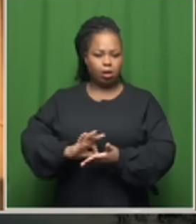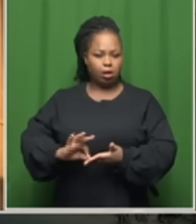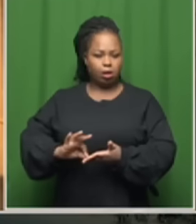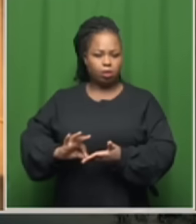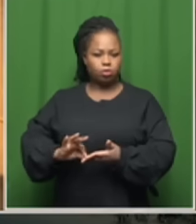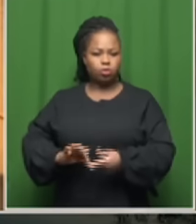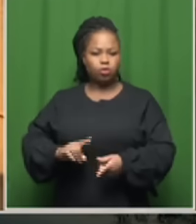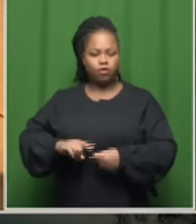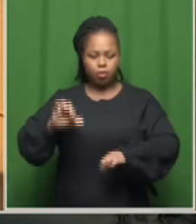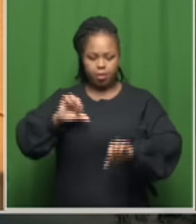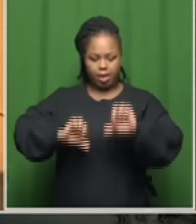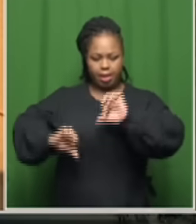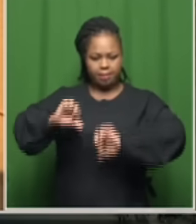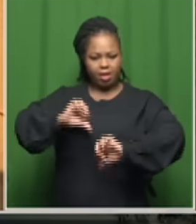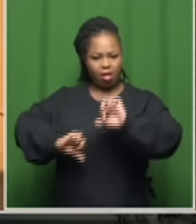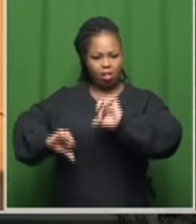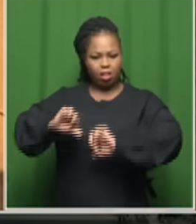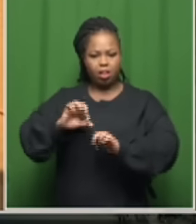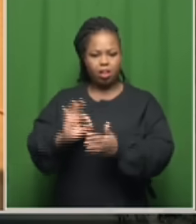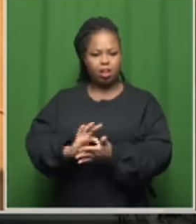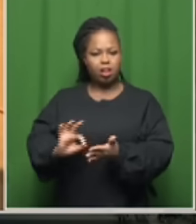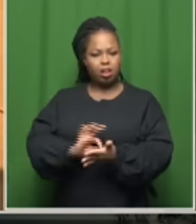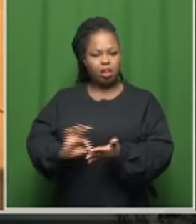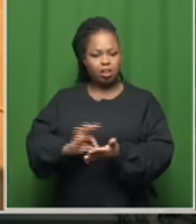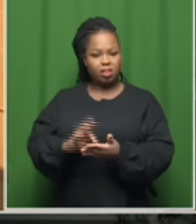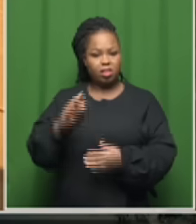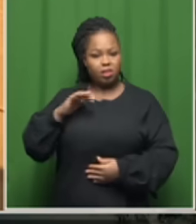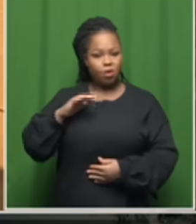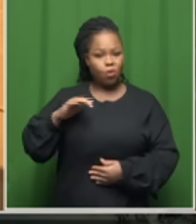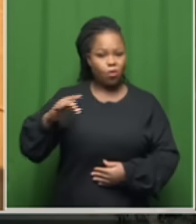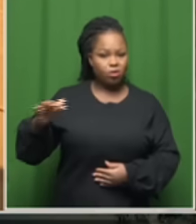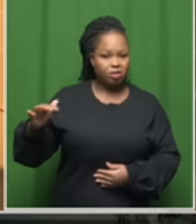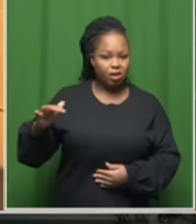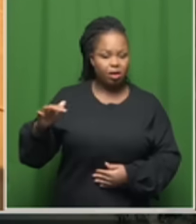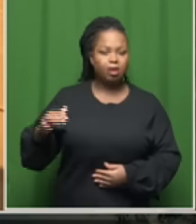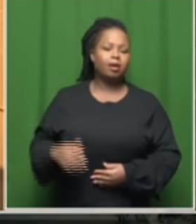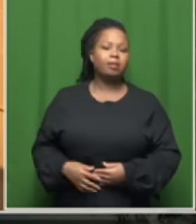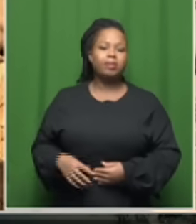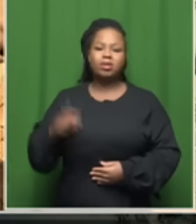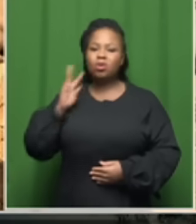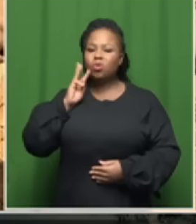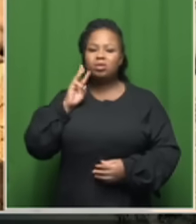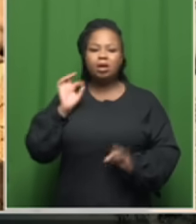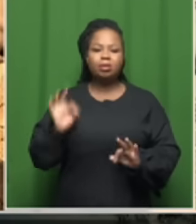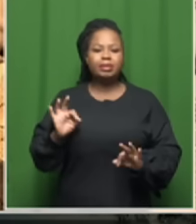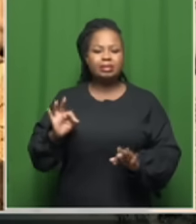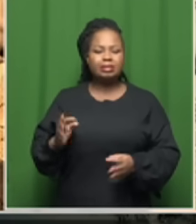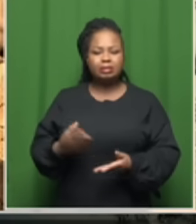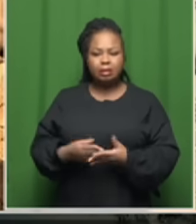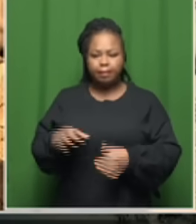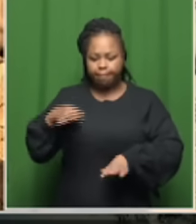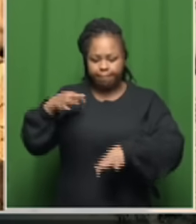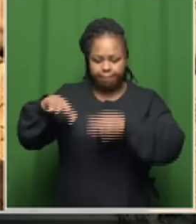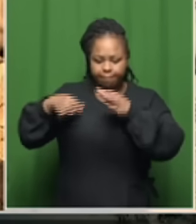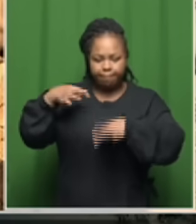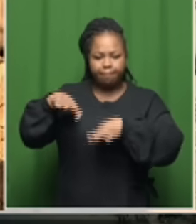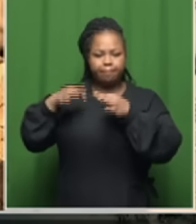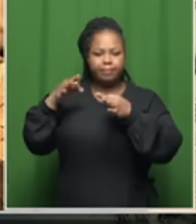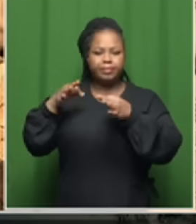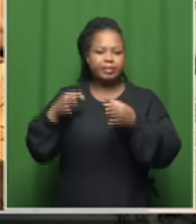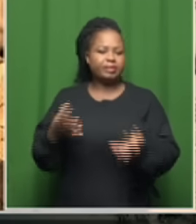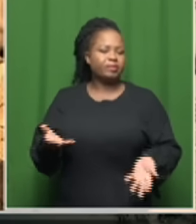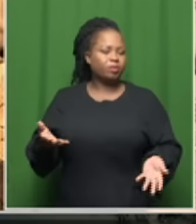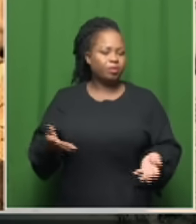terms of chemical treatment, where you try to get the particles to come together, they become heavy, you trap them. Whether you